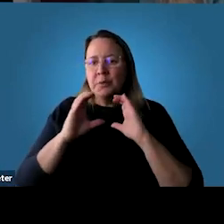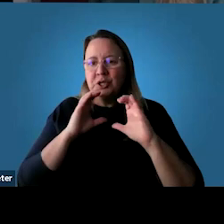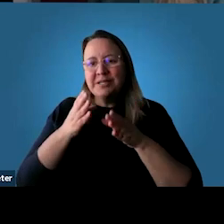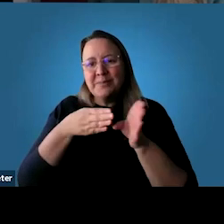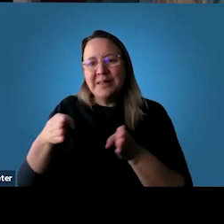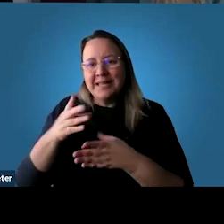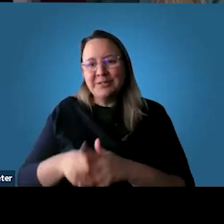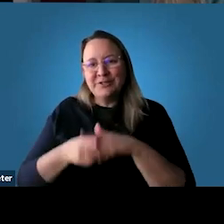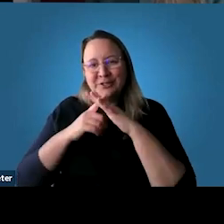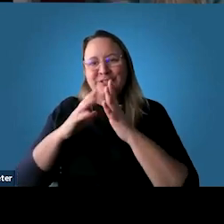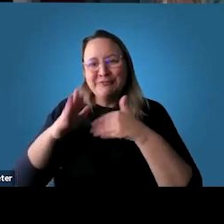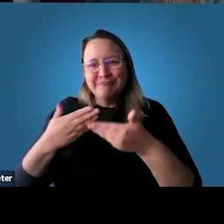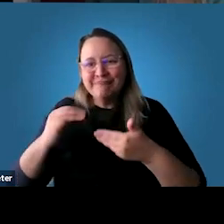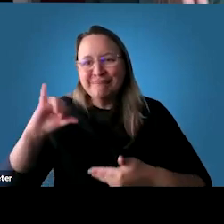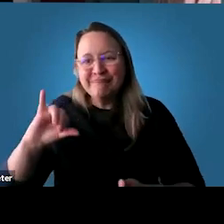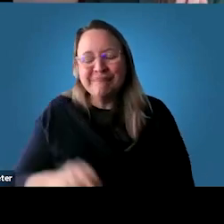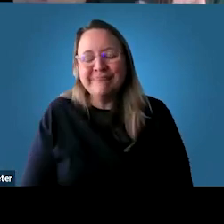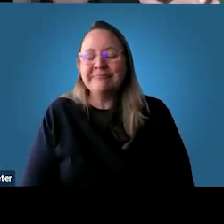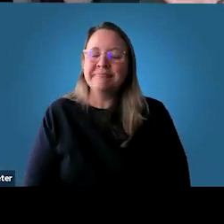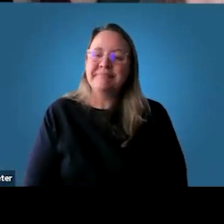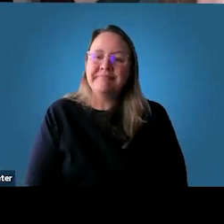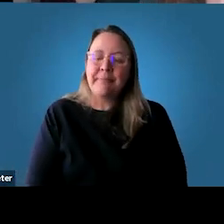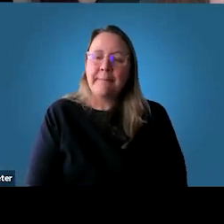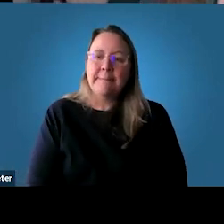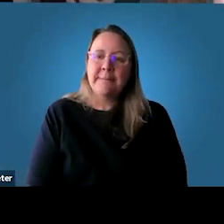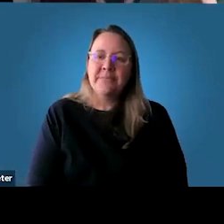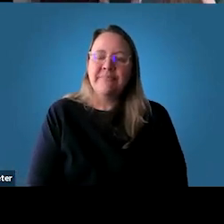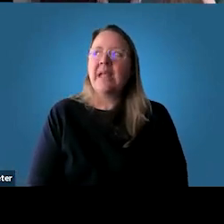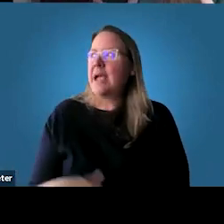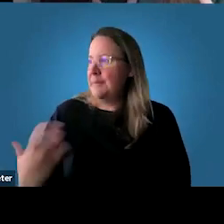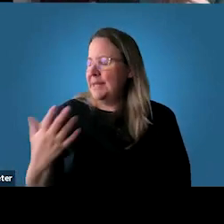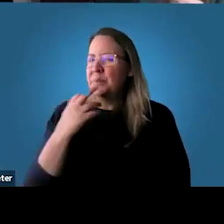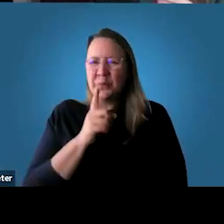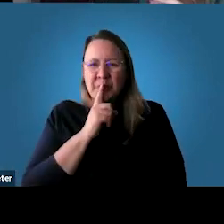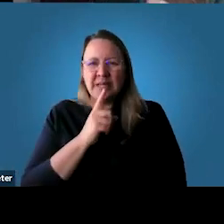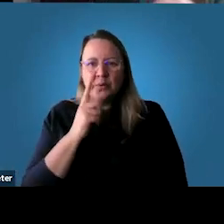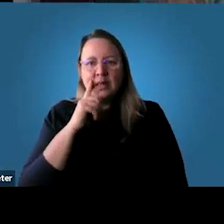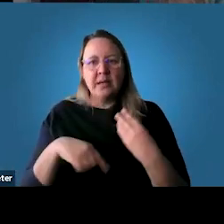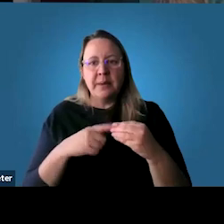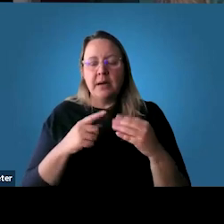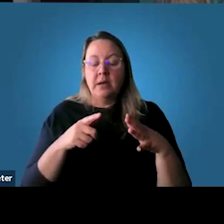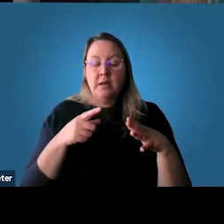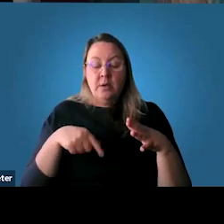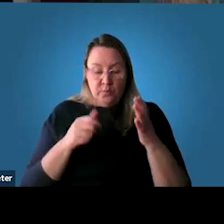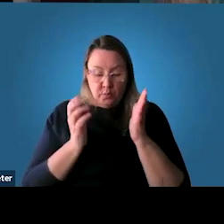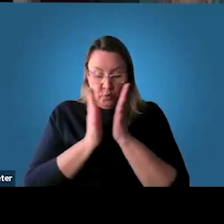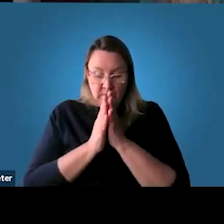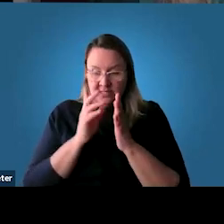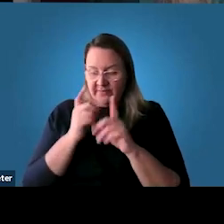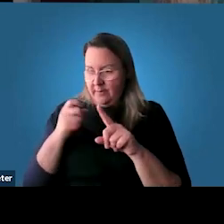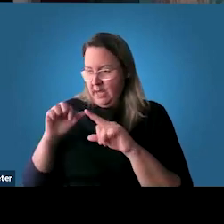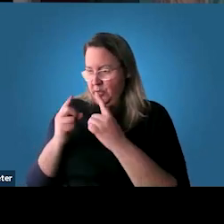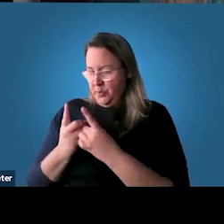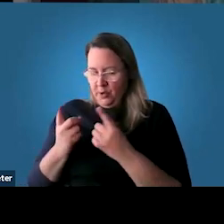in. Now, even though, gosh, the combination of internal requests from other